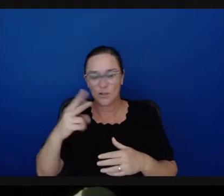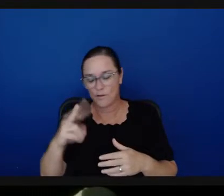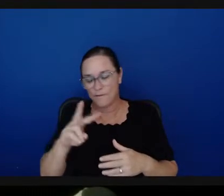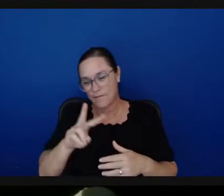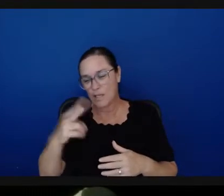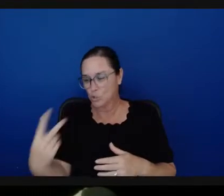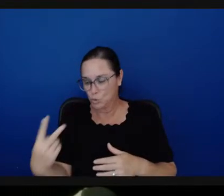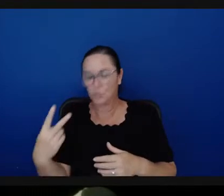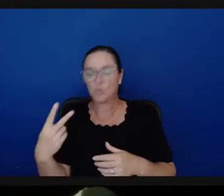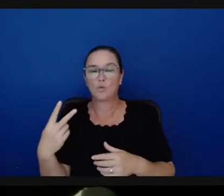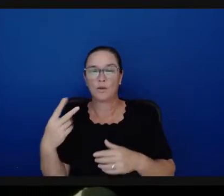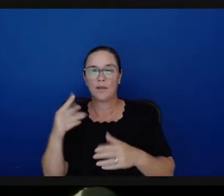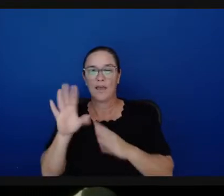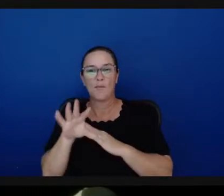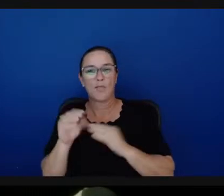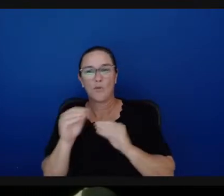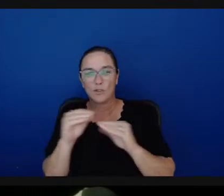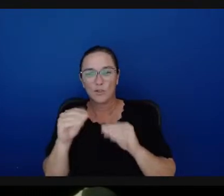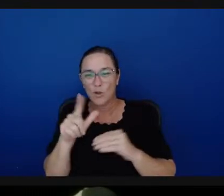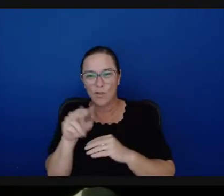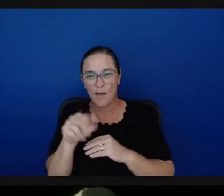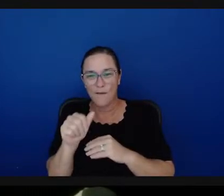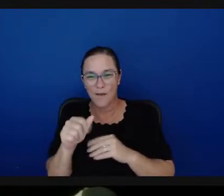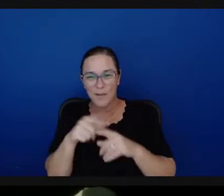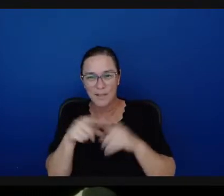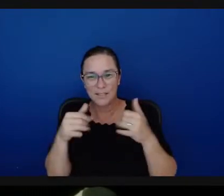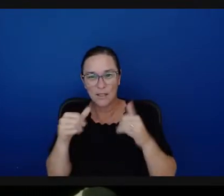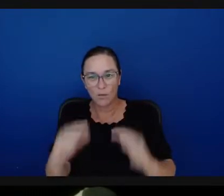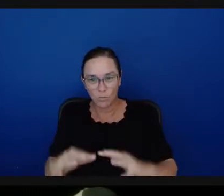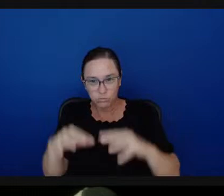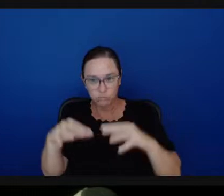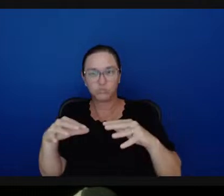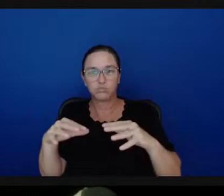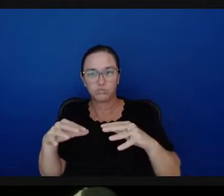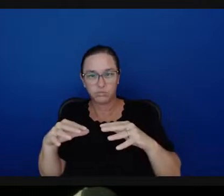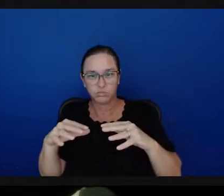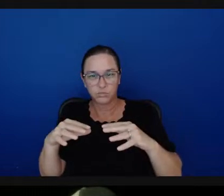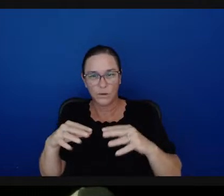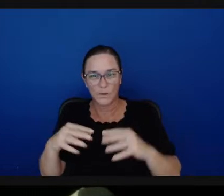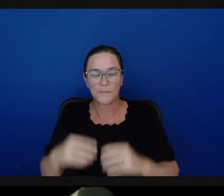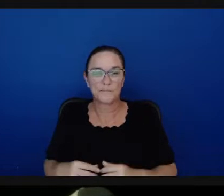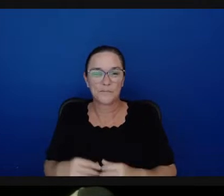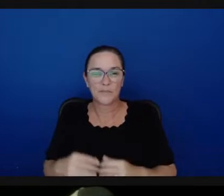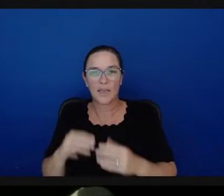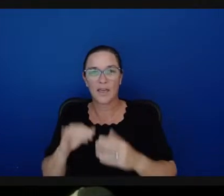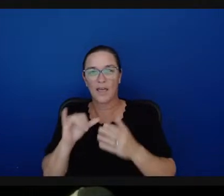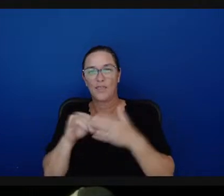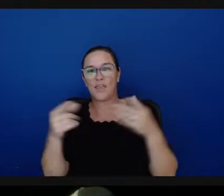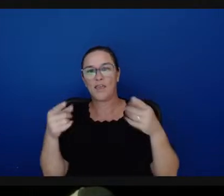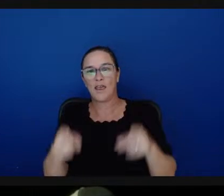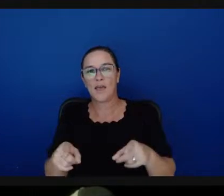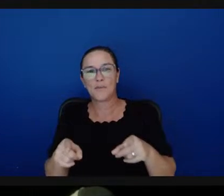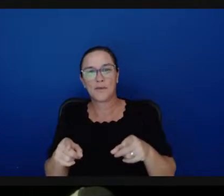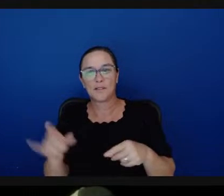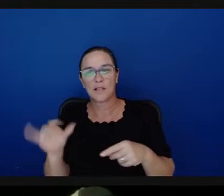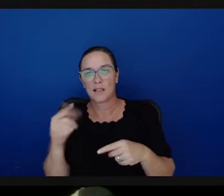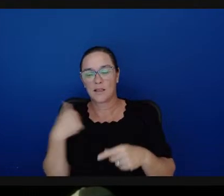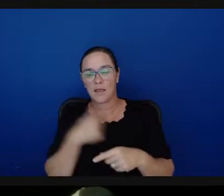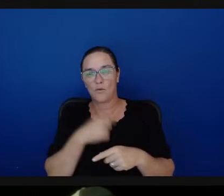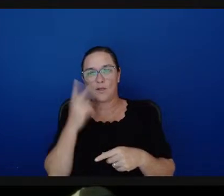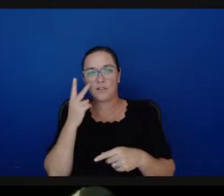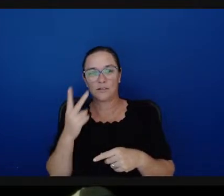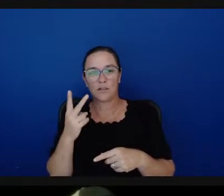episode 5 at all, has lifted up. Right? So that happens just like we saw in